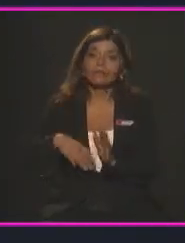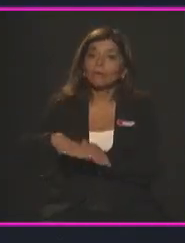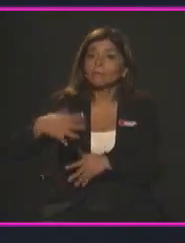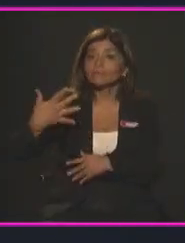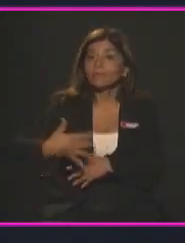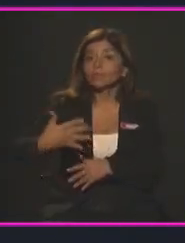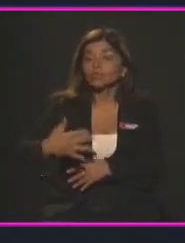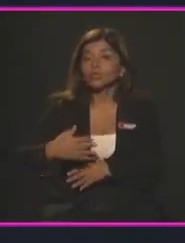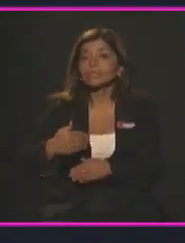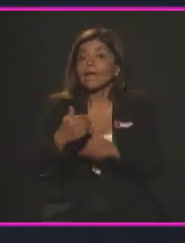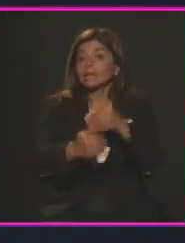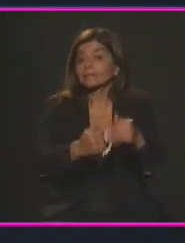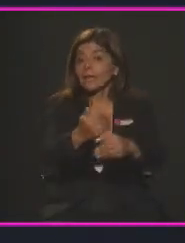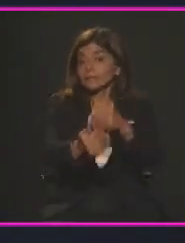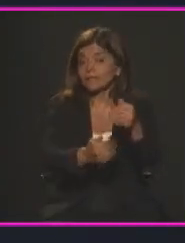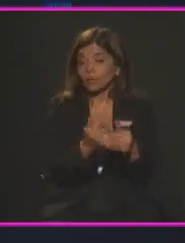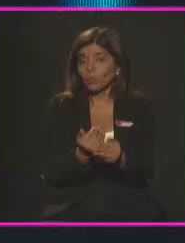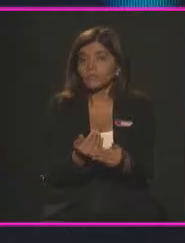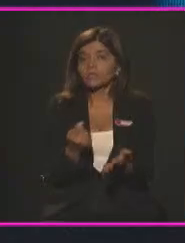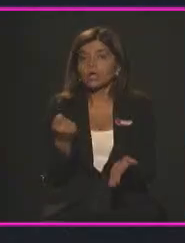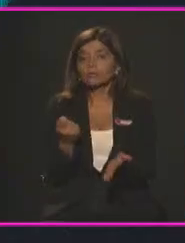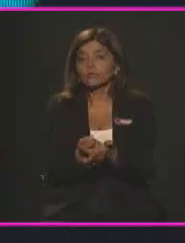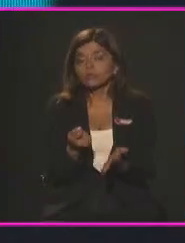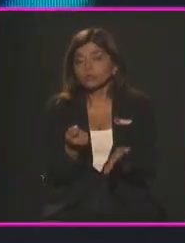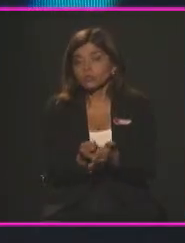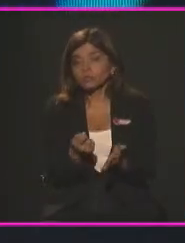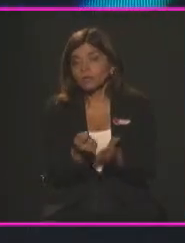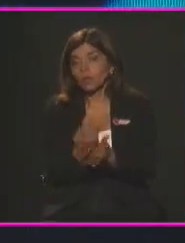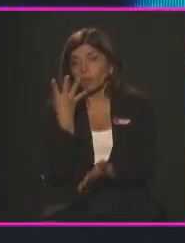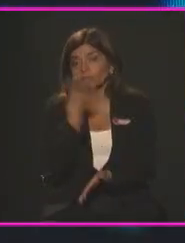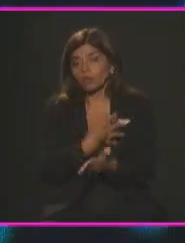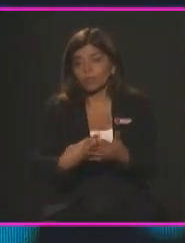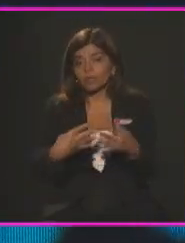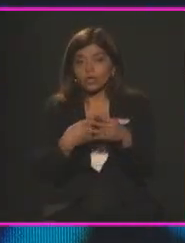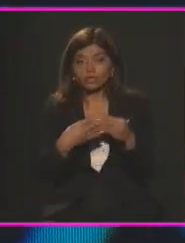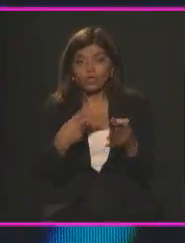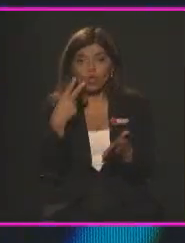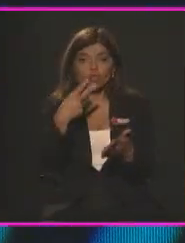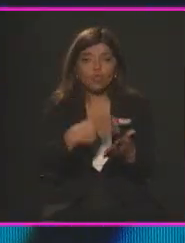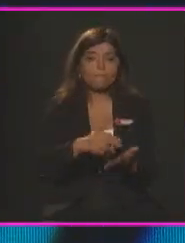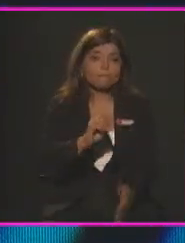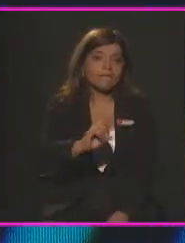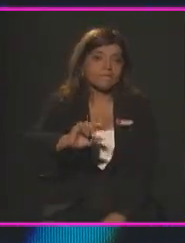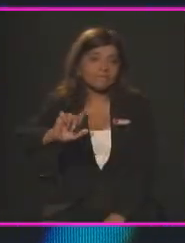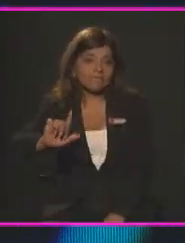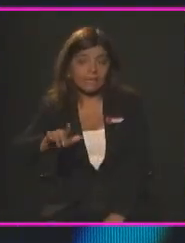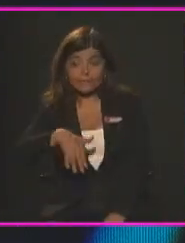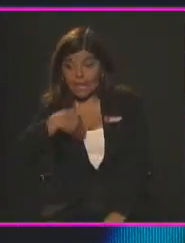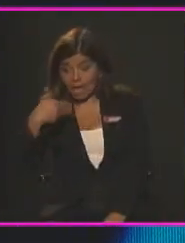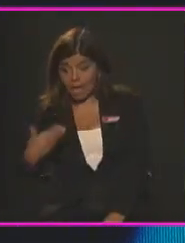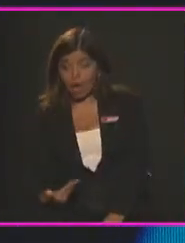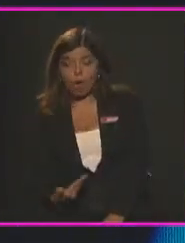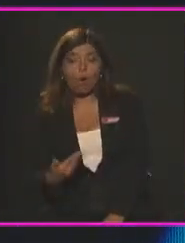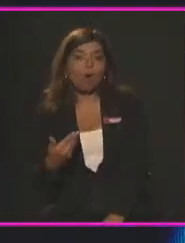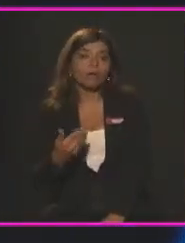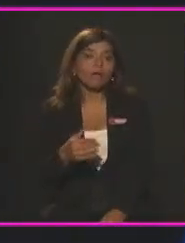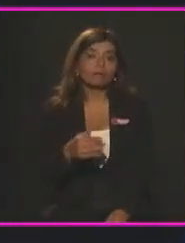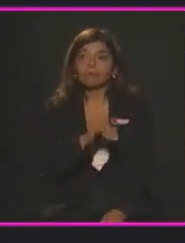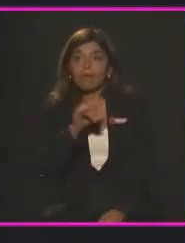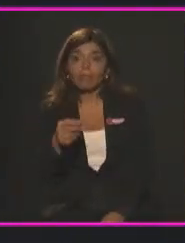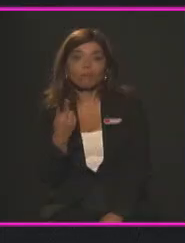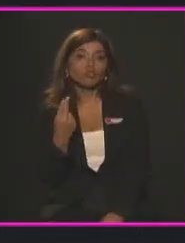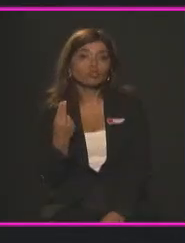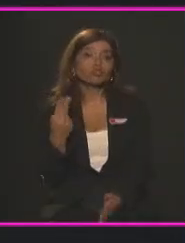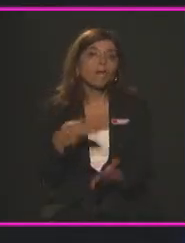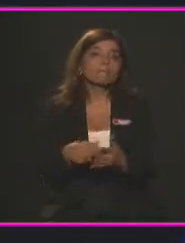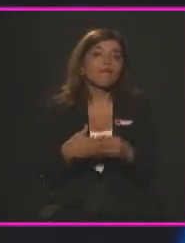million in 2007, that we brought down to $12,000 in 2008. Today, we can do it for just 75